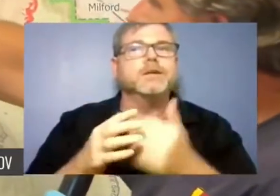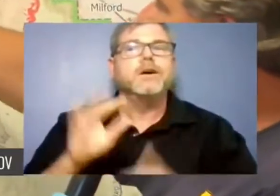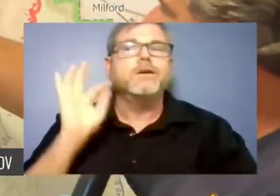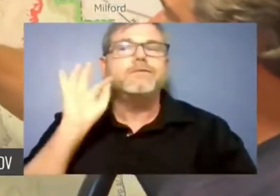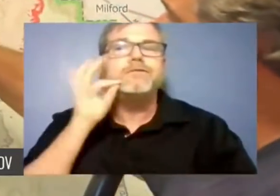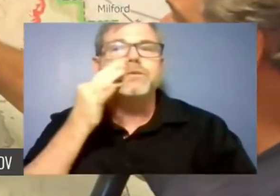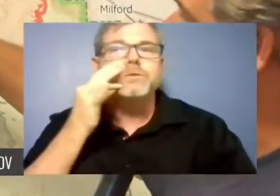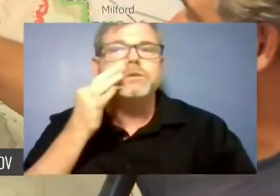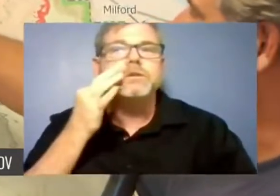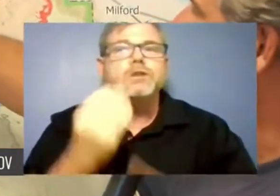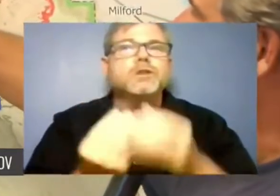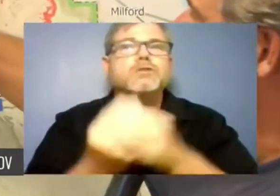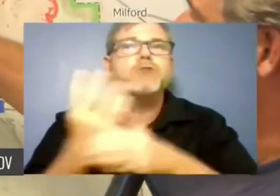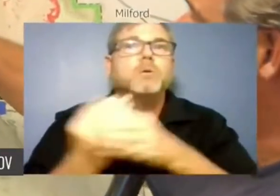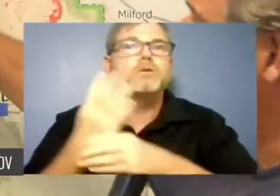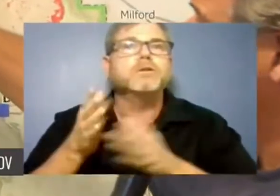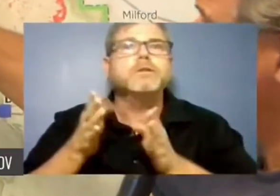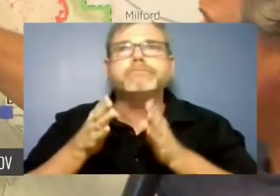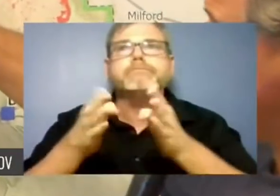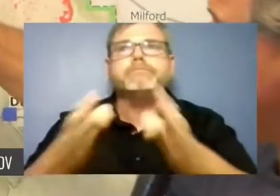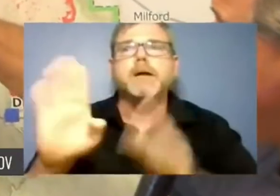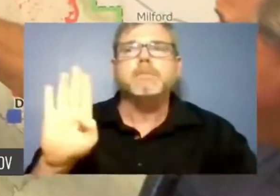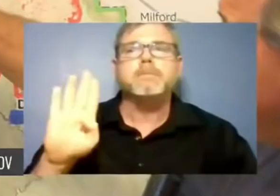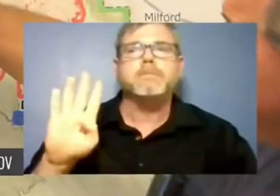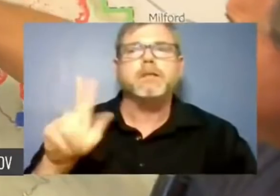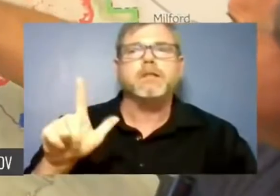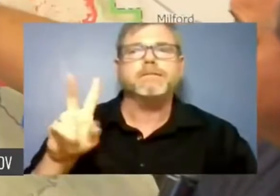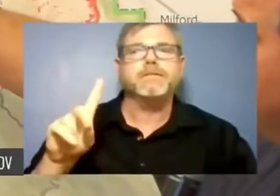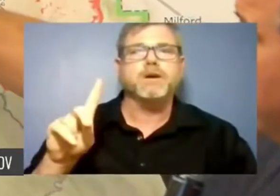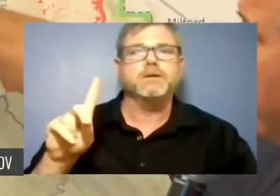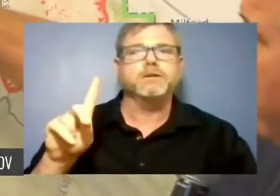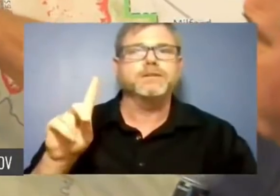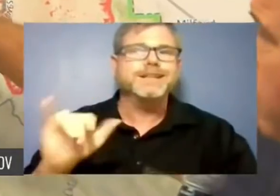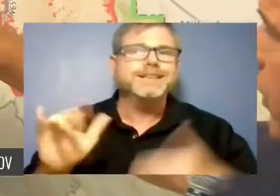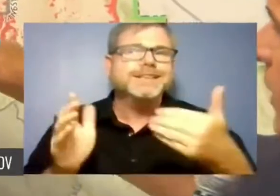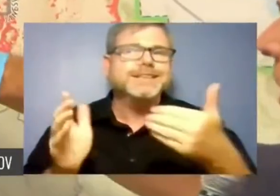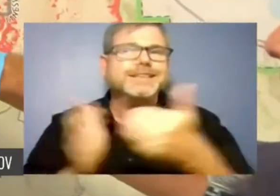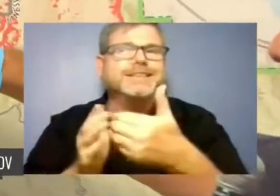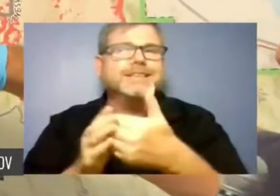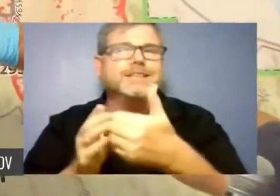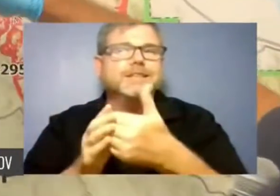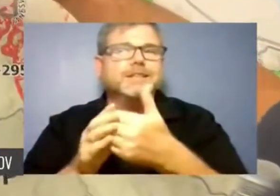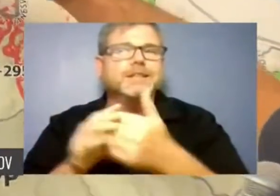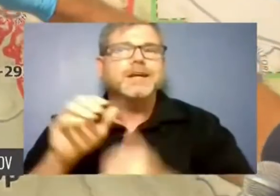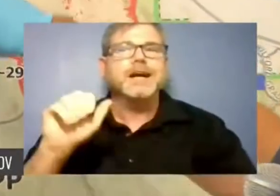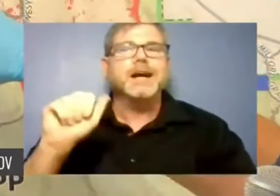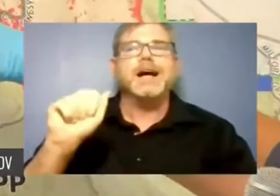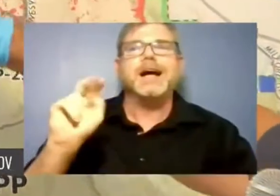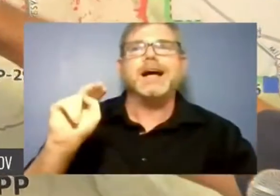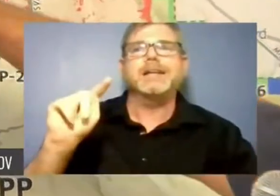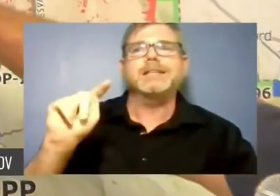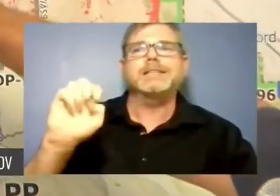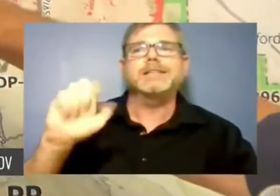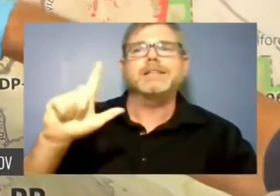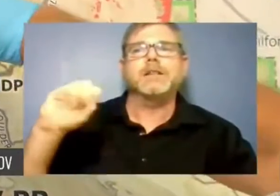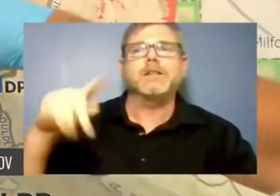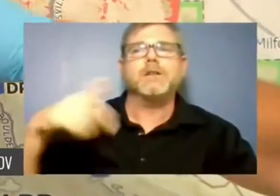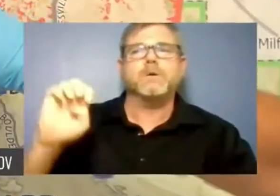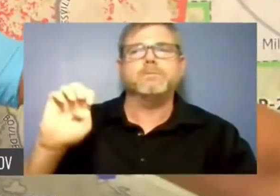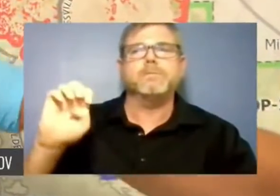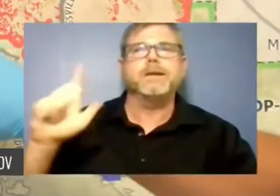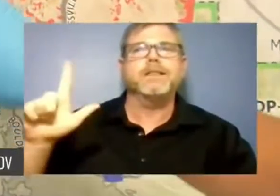today on our fire lines. It was in a lot of resources were out there, things held in their current footprint, nothing escaped the lines, and things looked